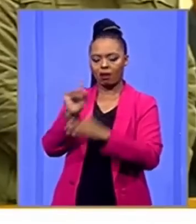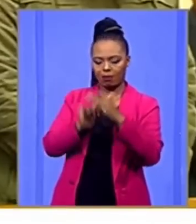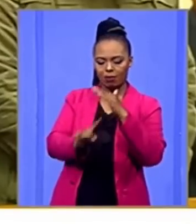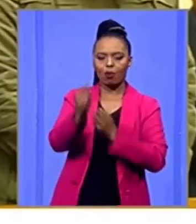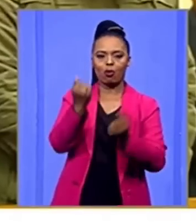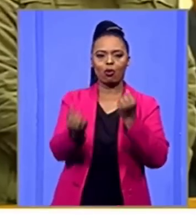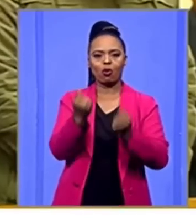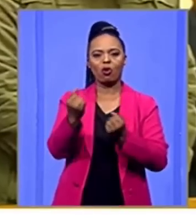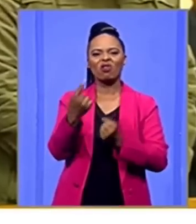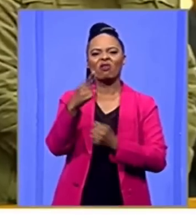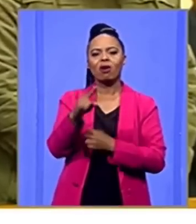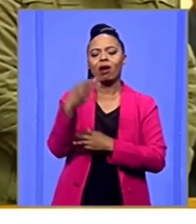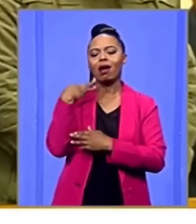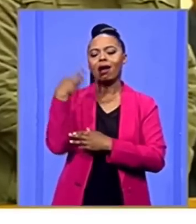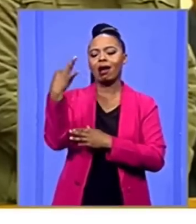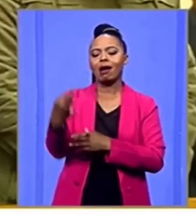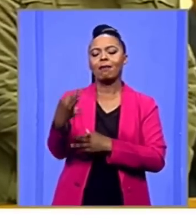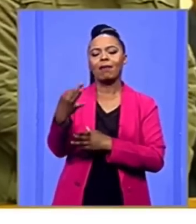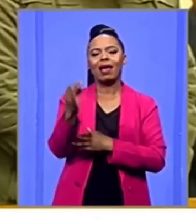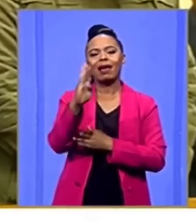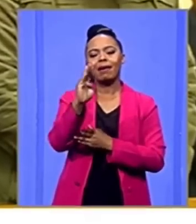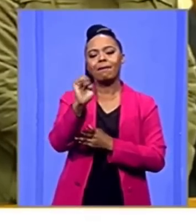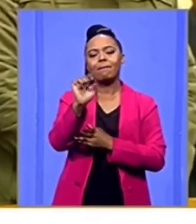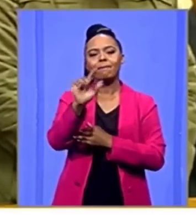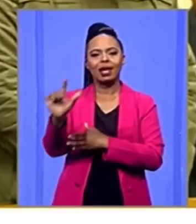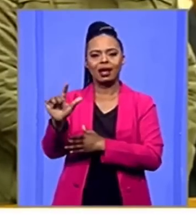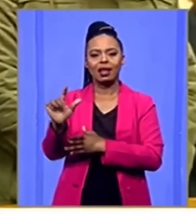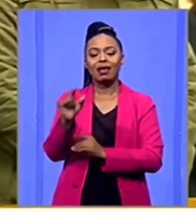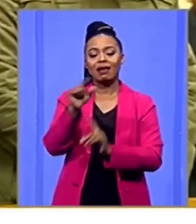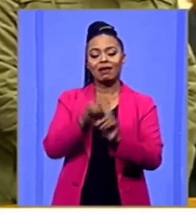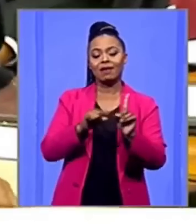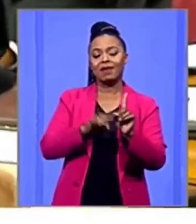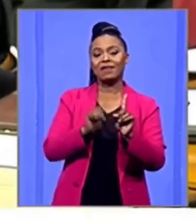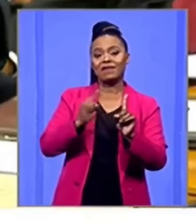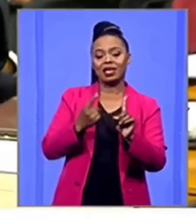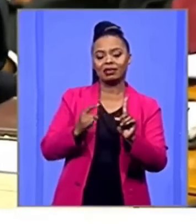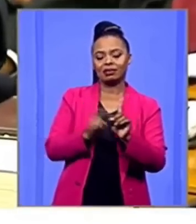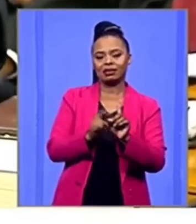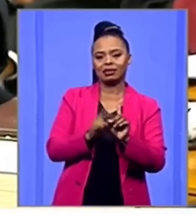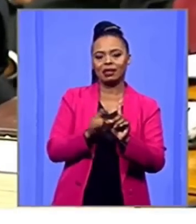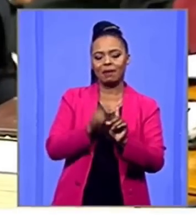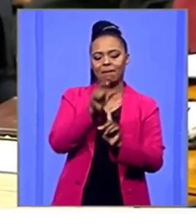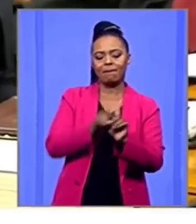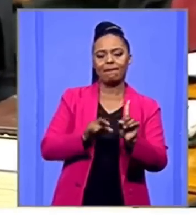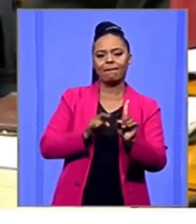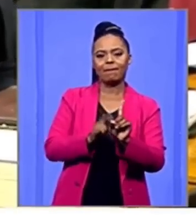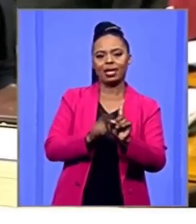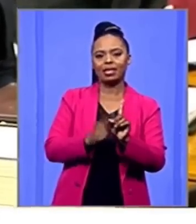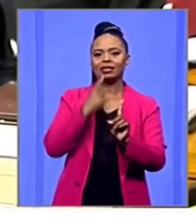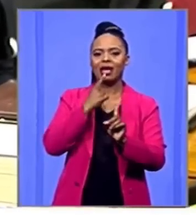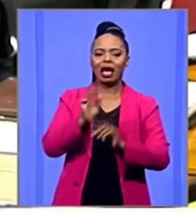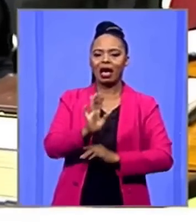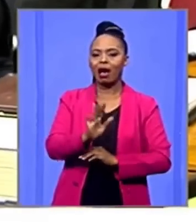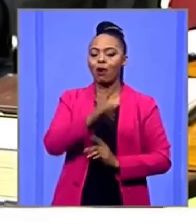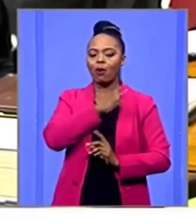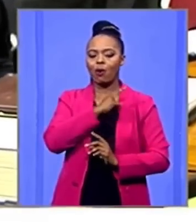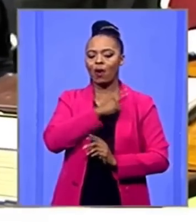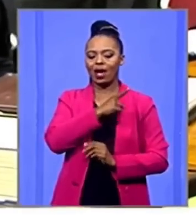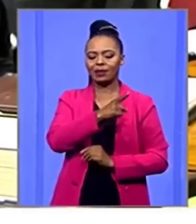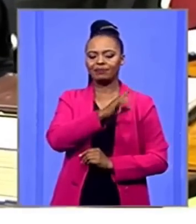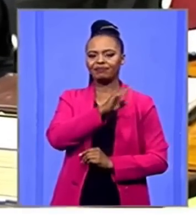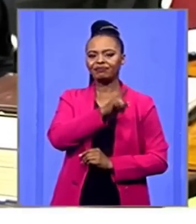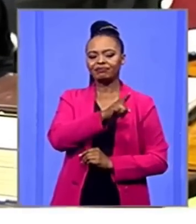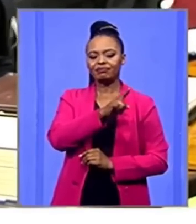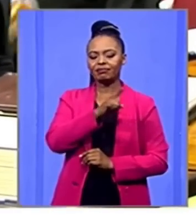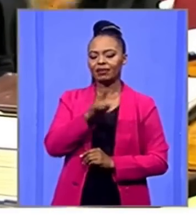peile lehono. Molatofatšwa wa mathomo o ngangile ka la gore tlhaselo yeo e hlohleleditšwe ke kakanyo ya gore bophelo